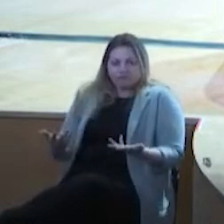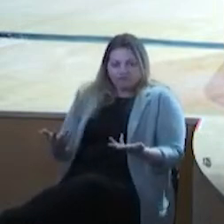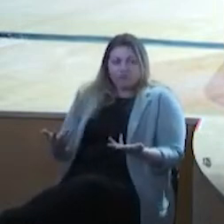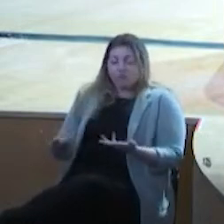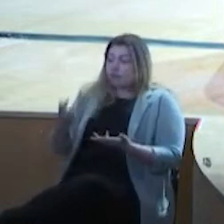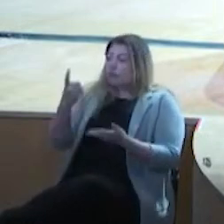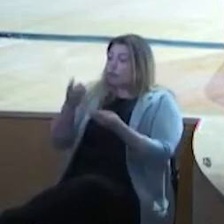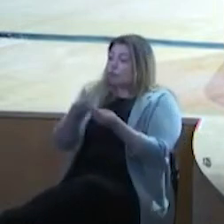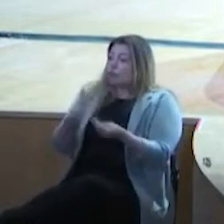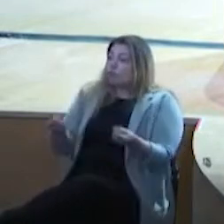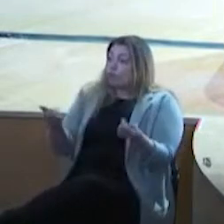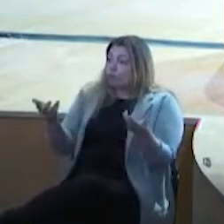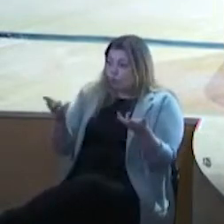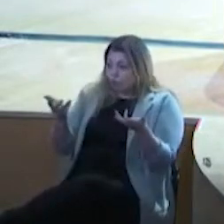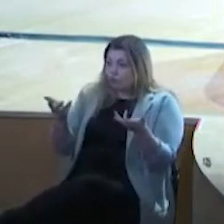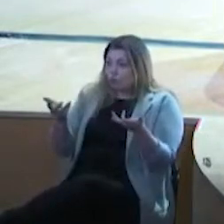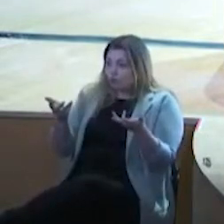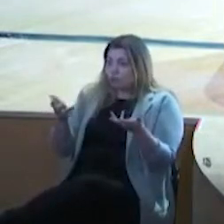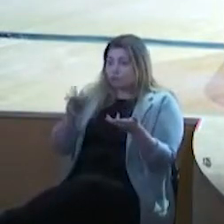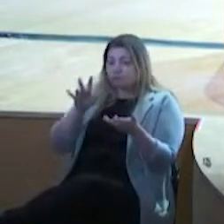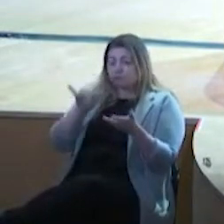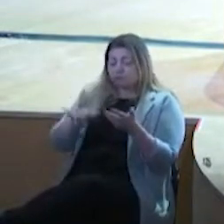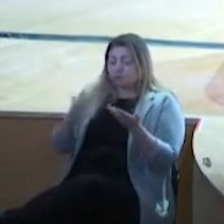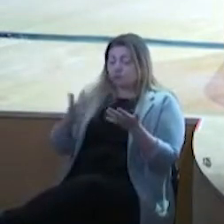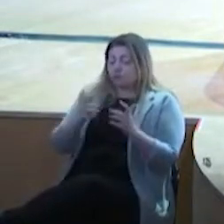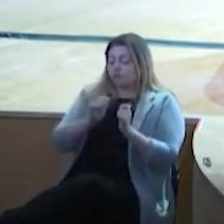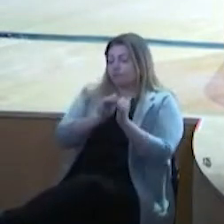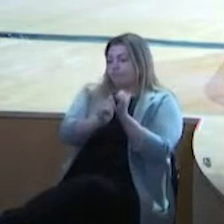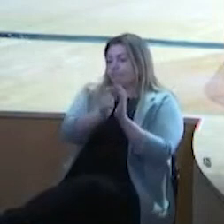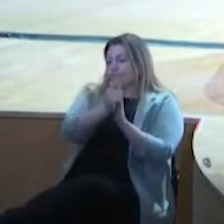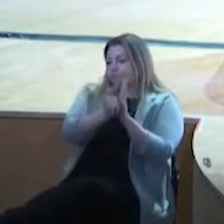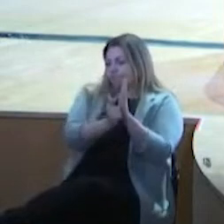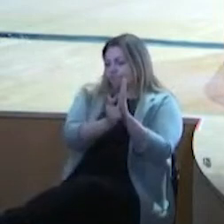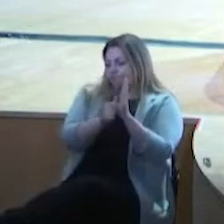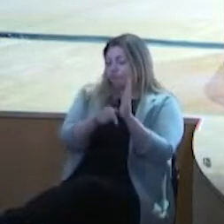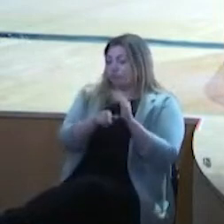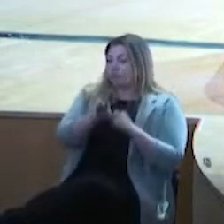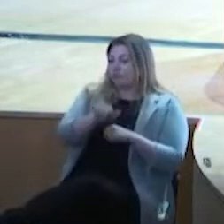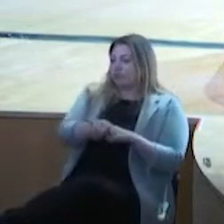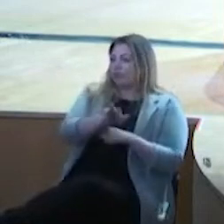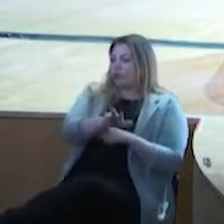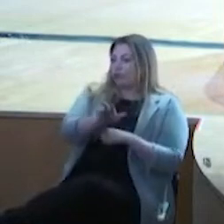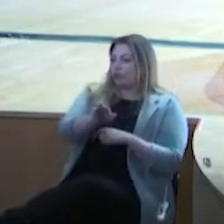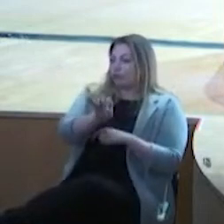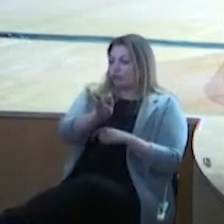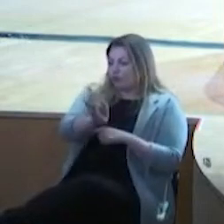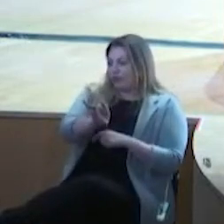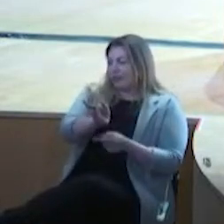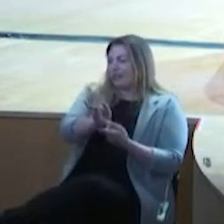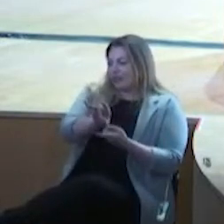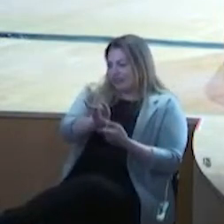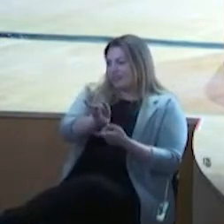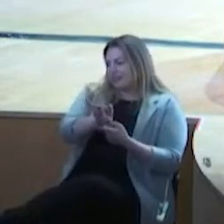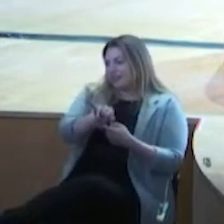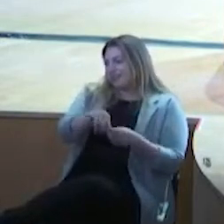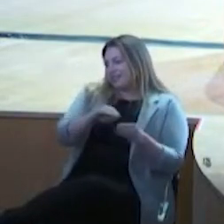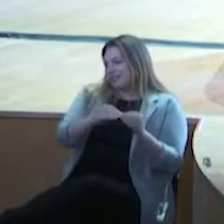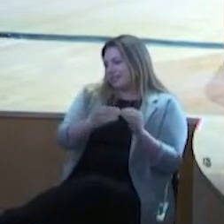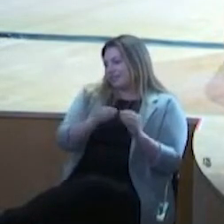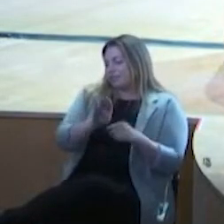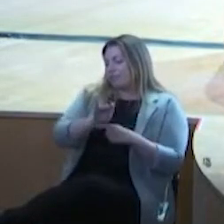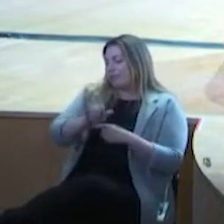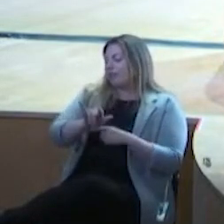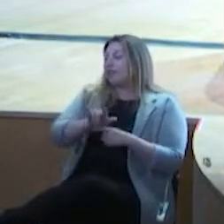of our solutions is the passing of our legislation, 3308. That's what it is, 3308, where